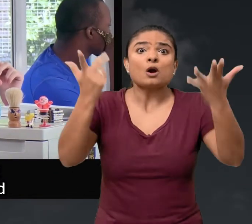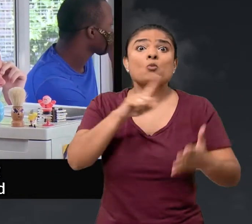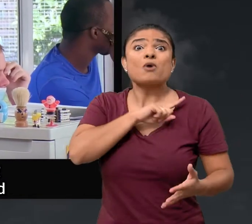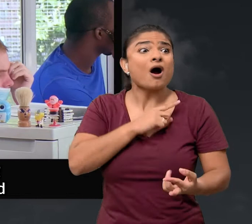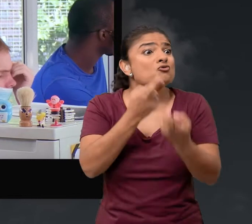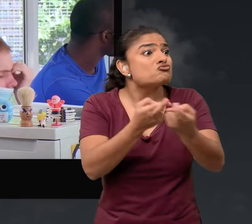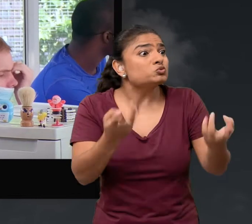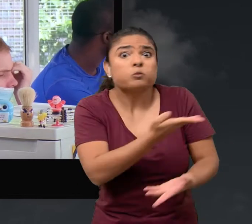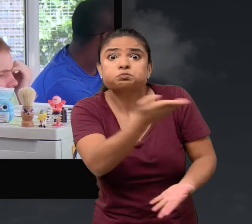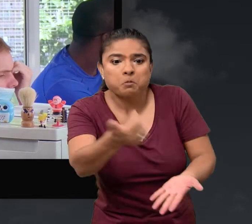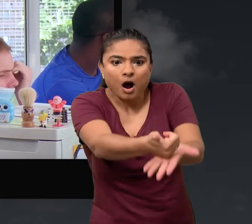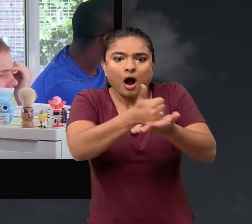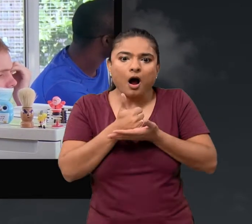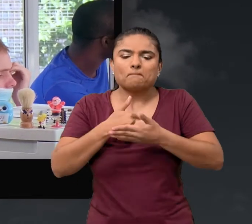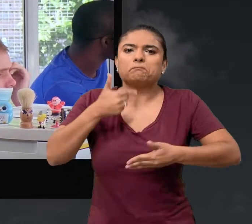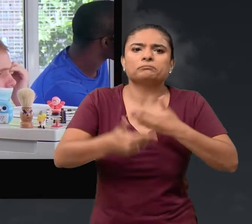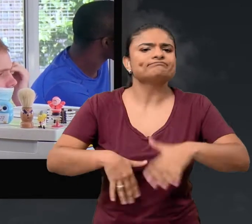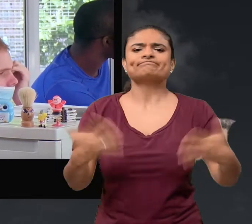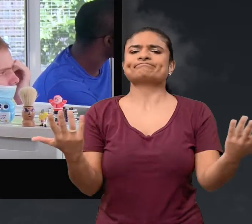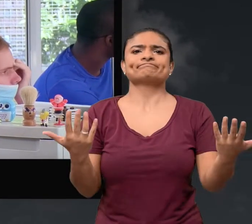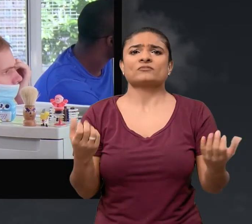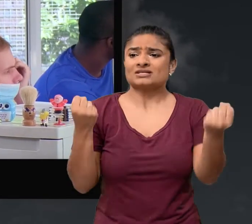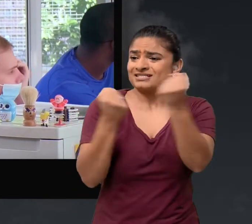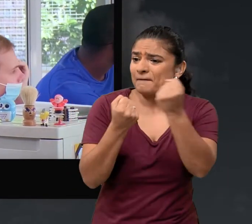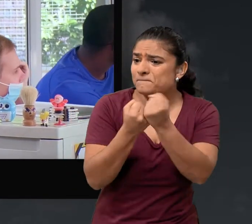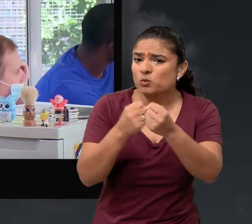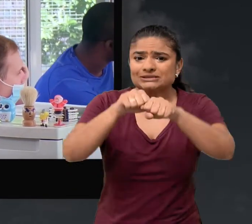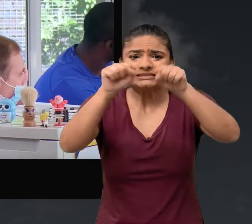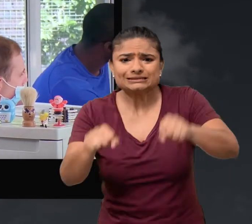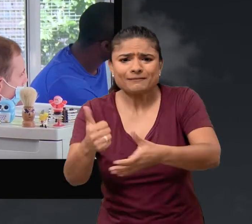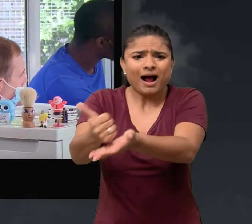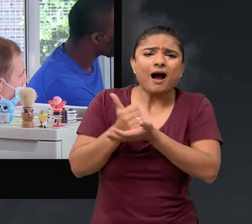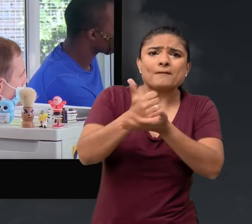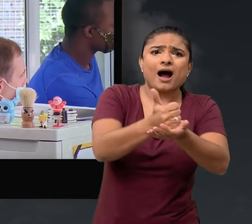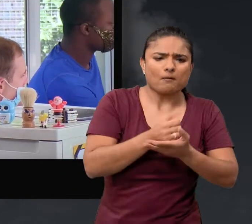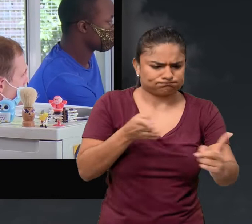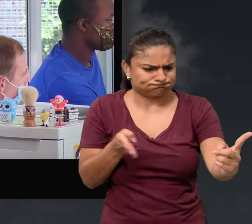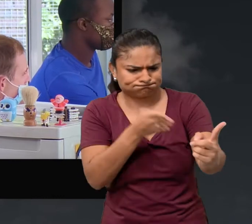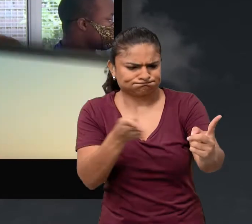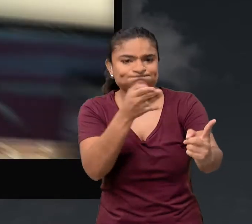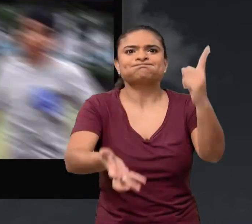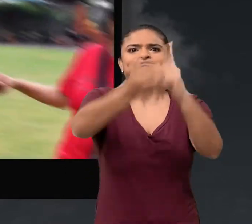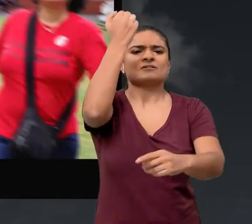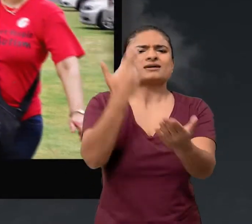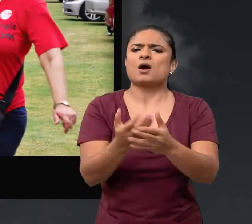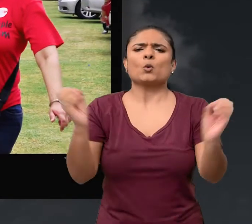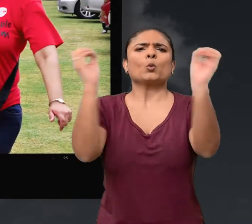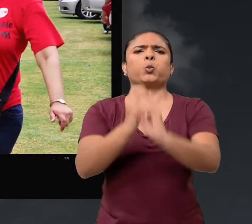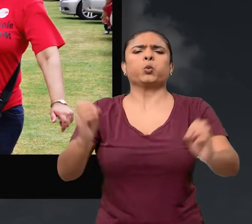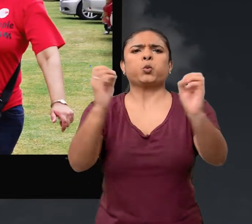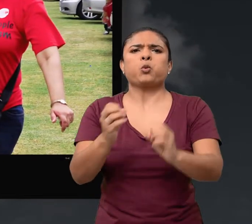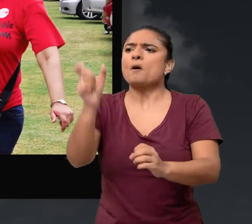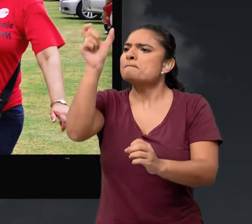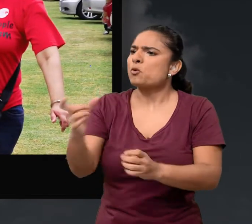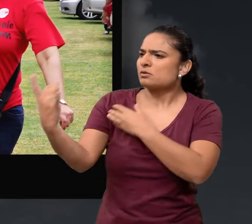afraid for your child because you suddenly realize there's no resources, there's no support systems in place, and nobody to give